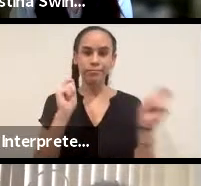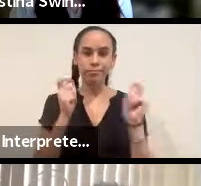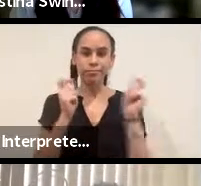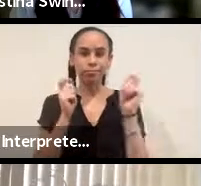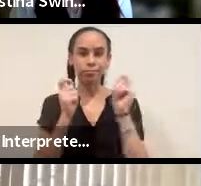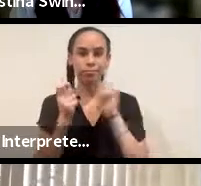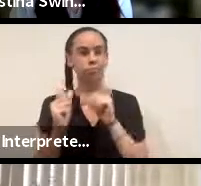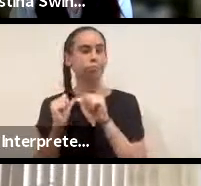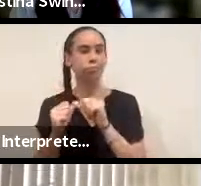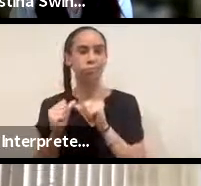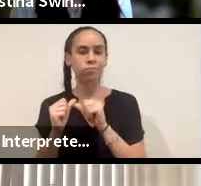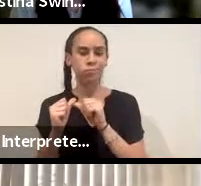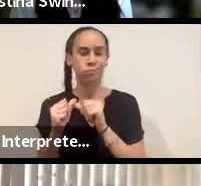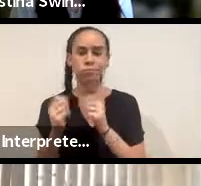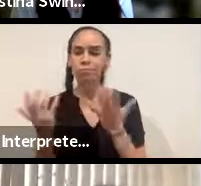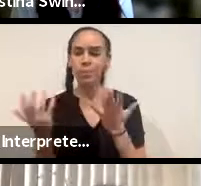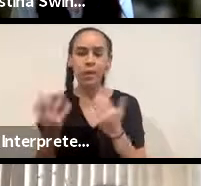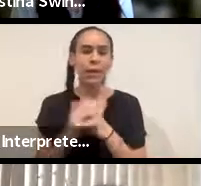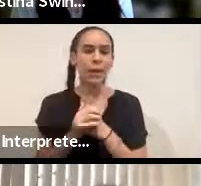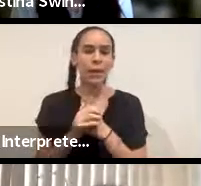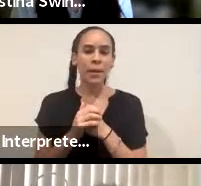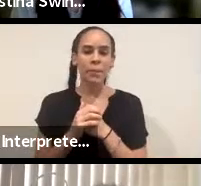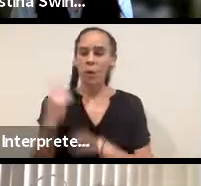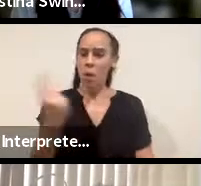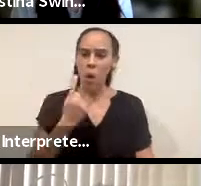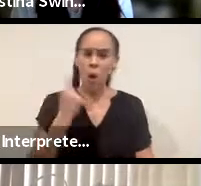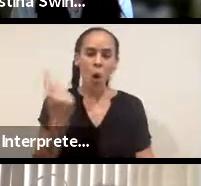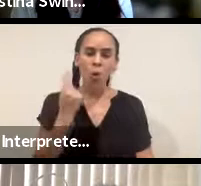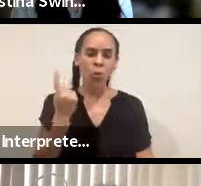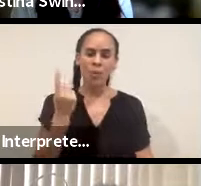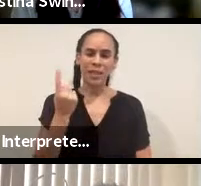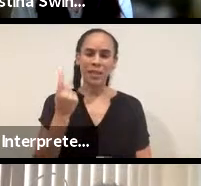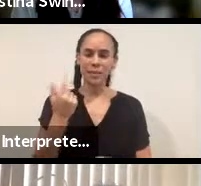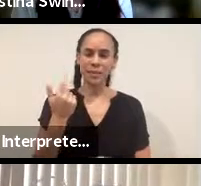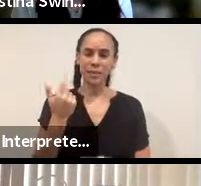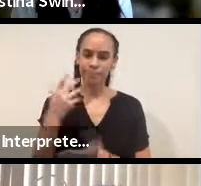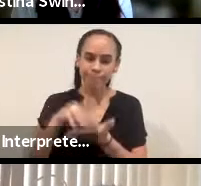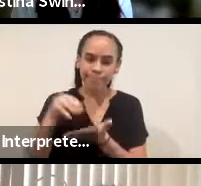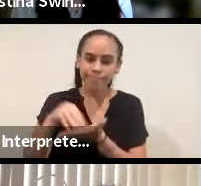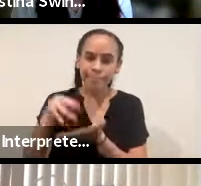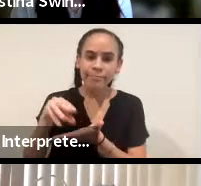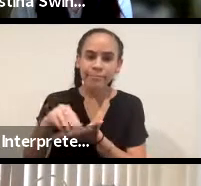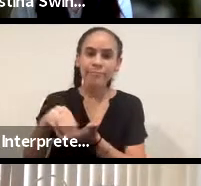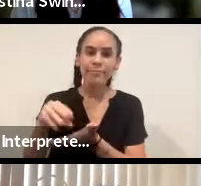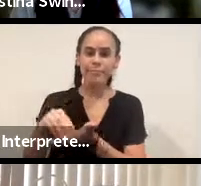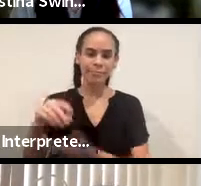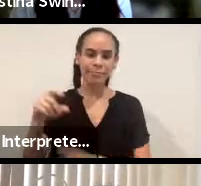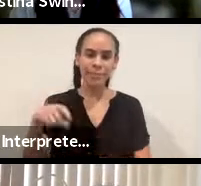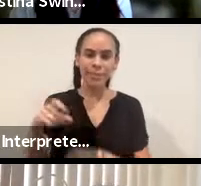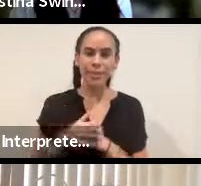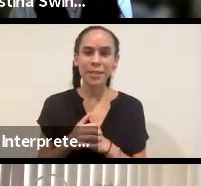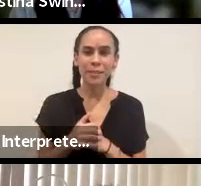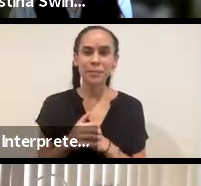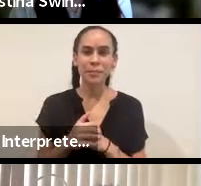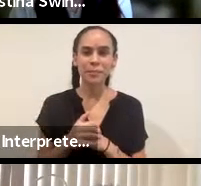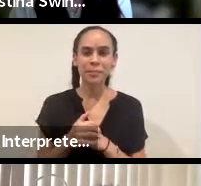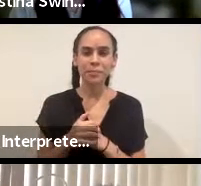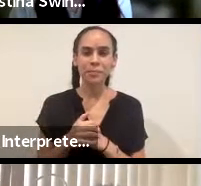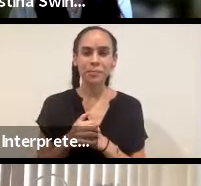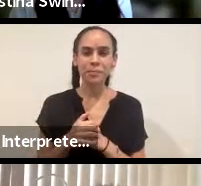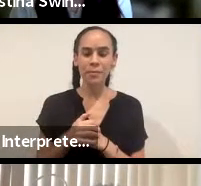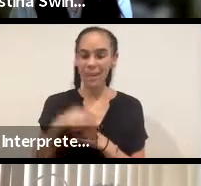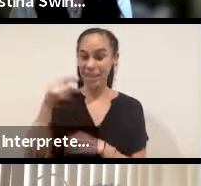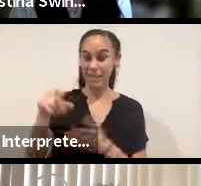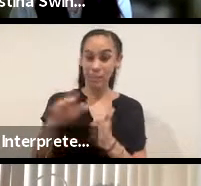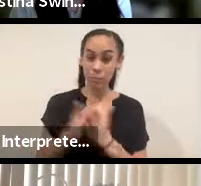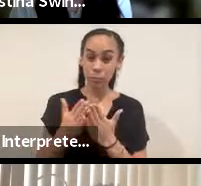So there's just always more room to learn. And so I really wrote this book for all of us to learn about